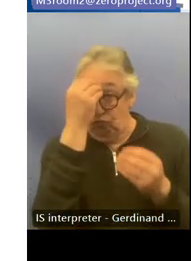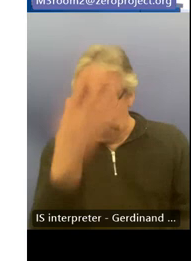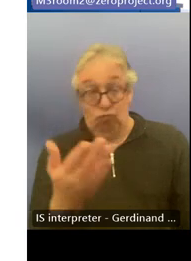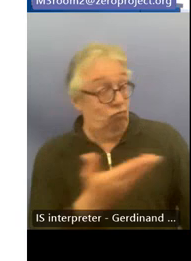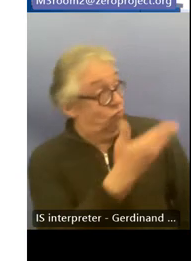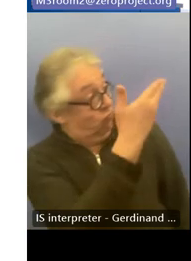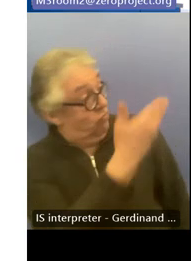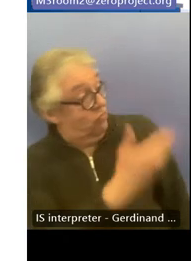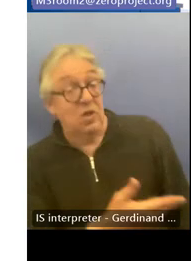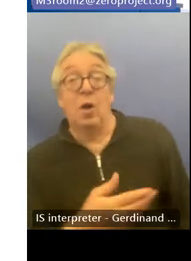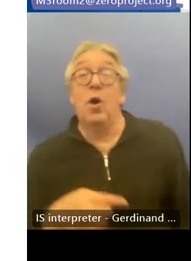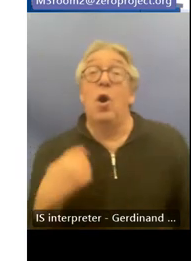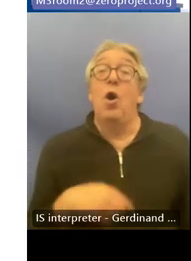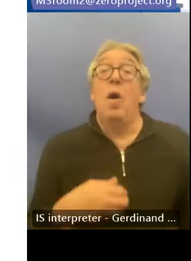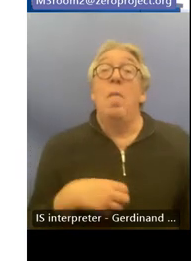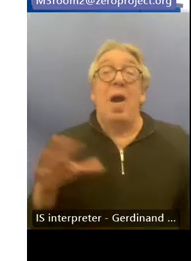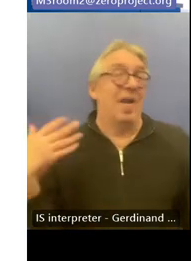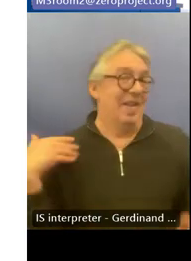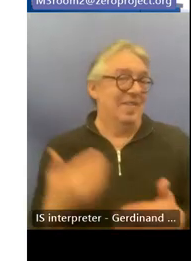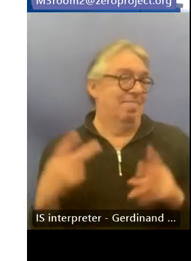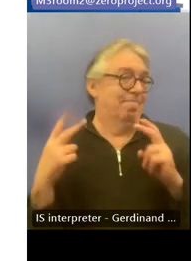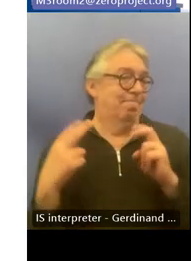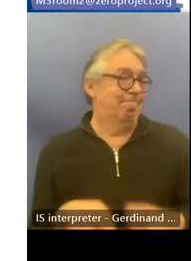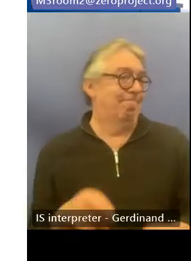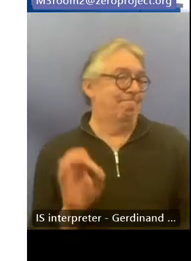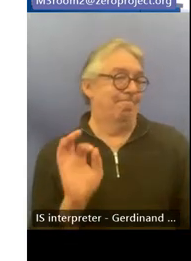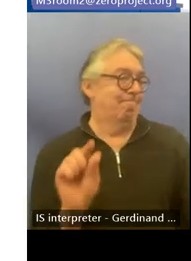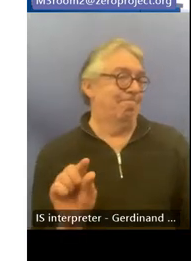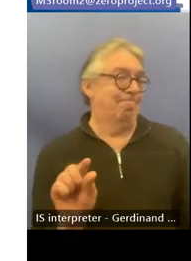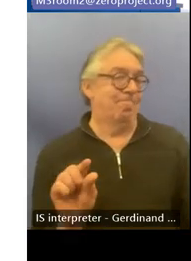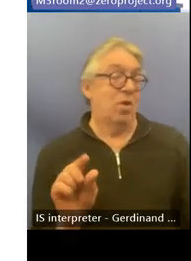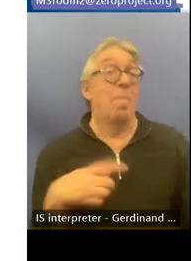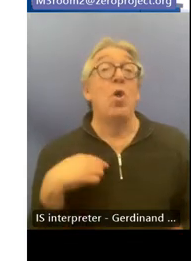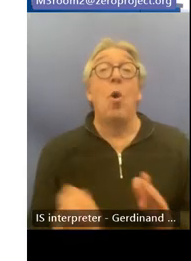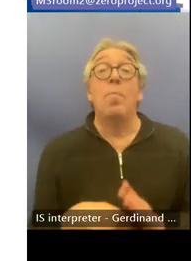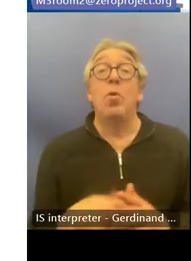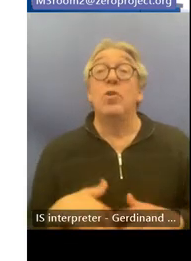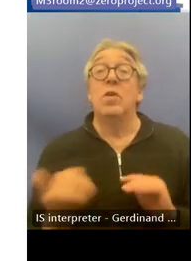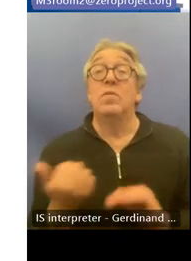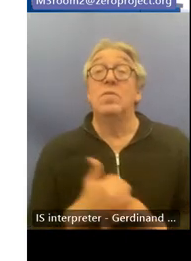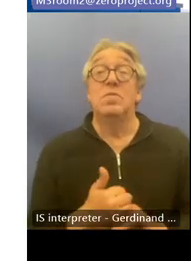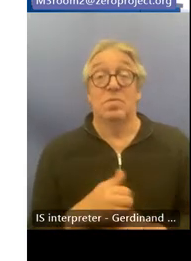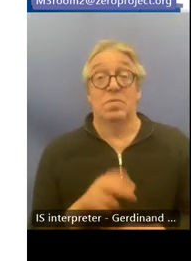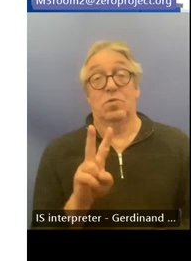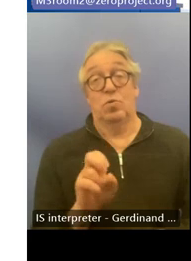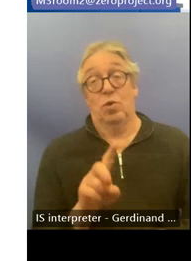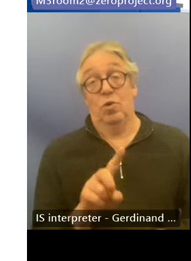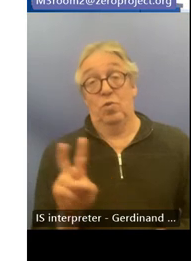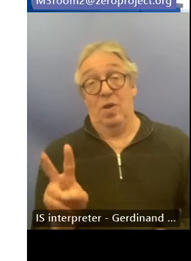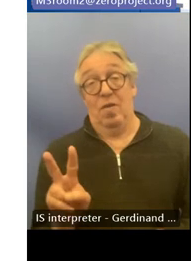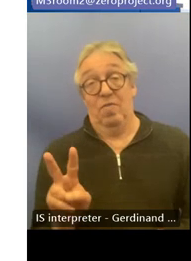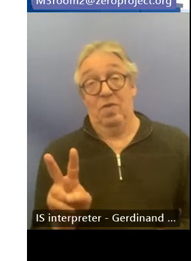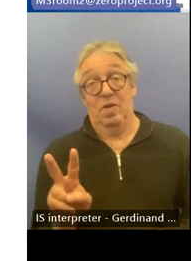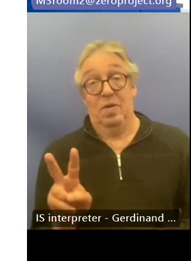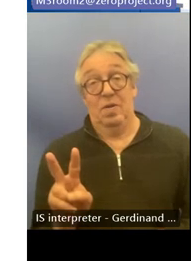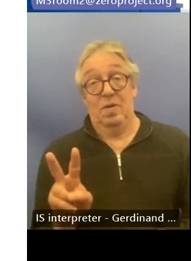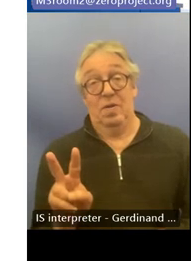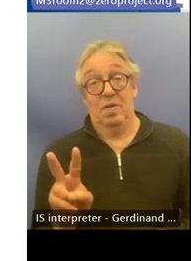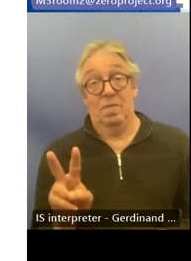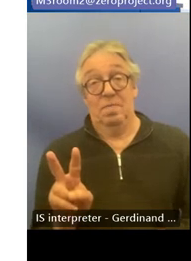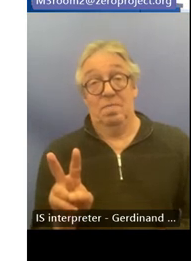quite few research because this program we started in 2012. And we are really submit for this award after three research.